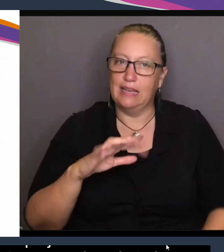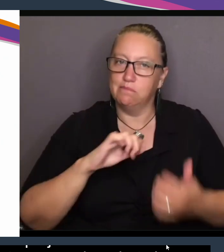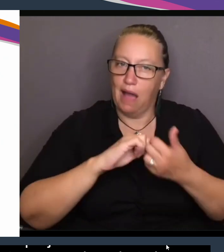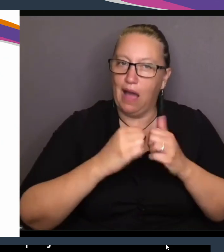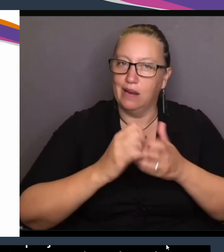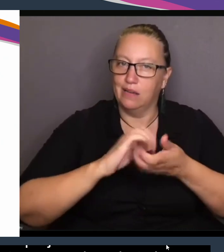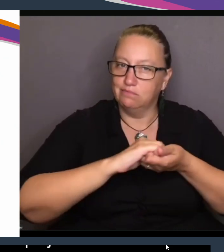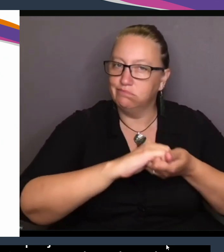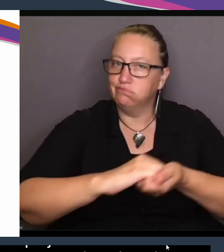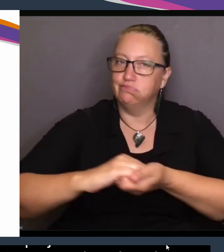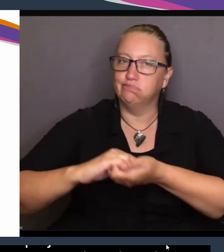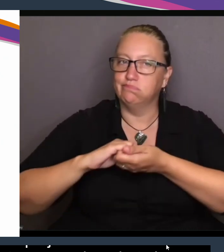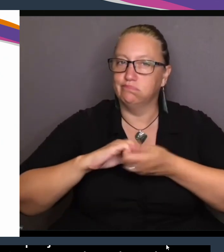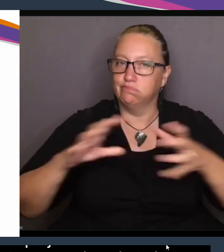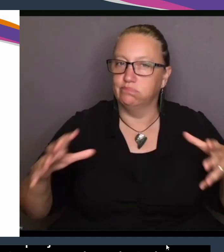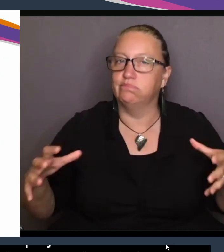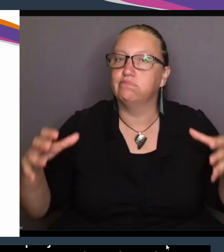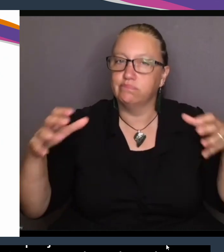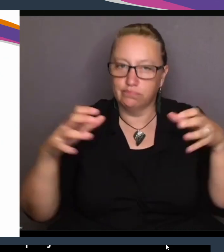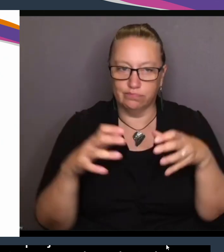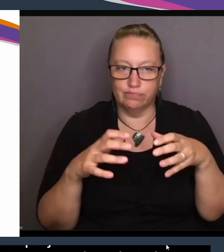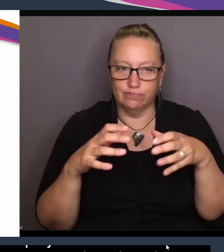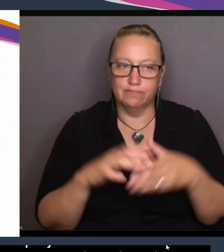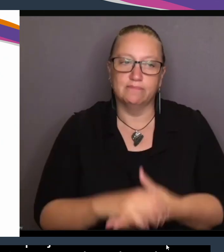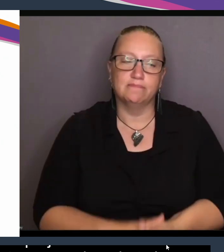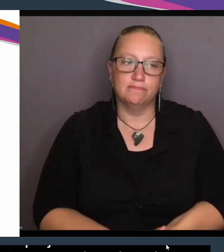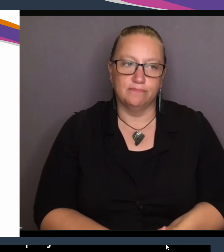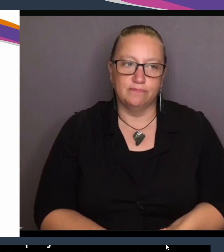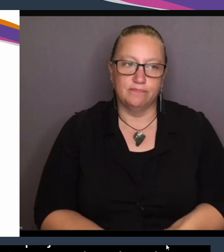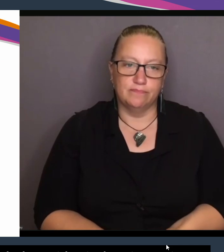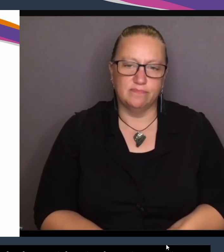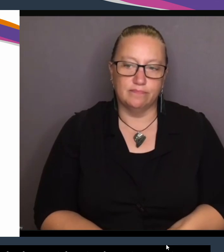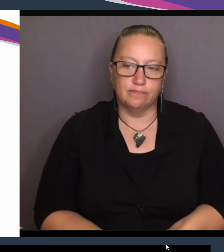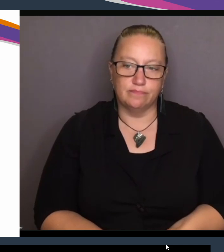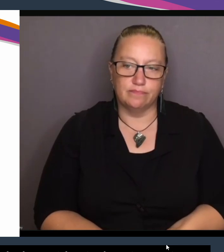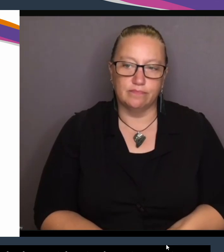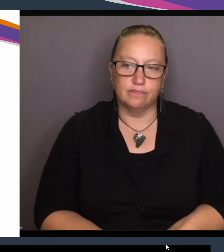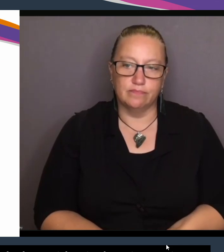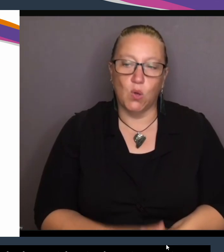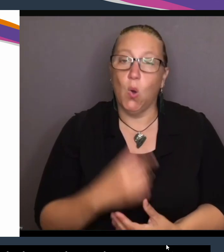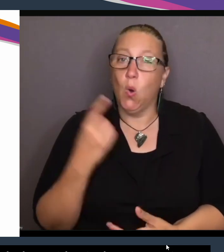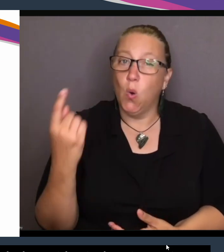partners coming together. But it's not a hierarchy model.